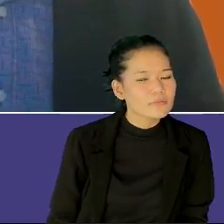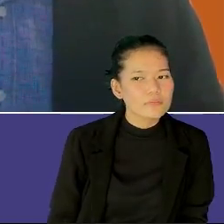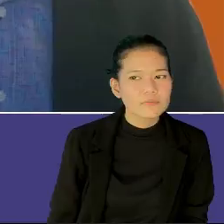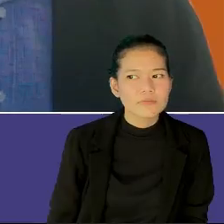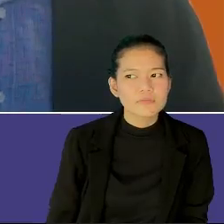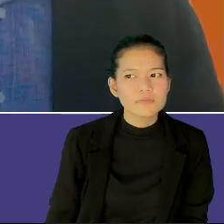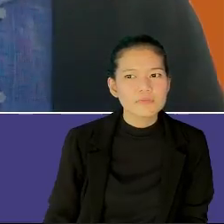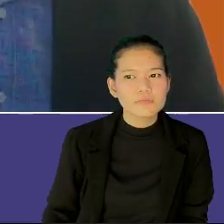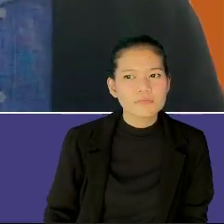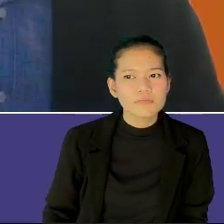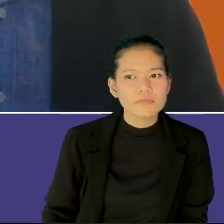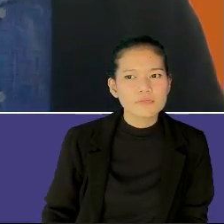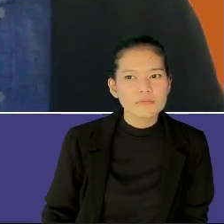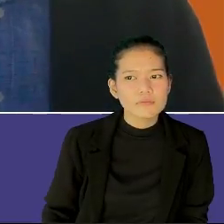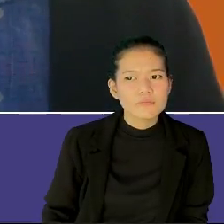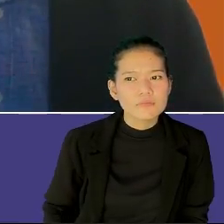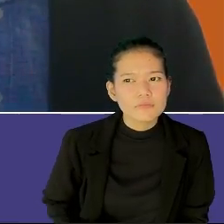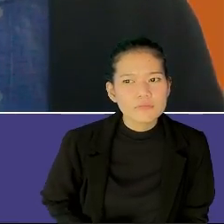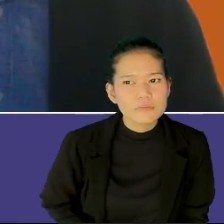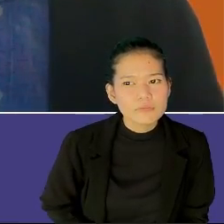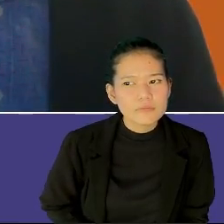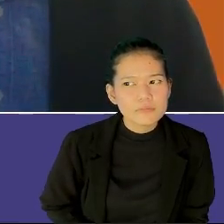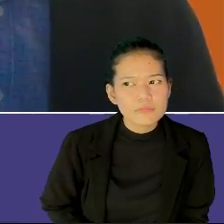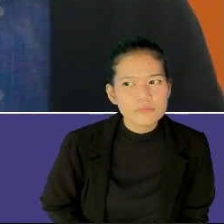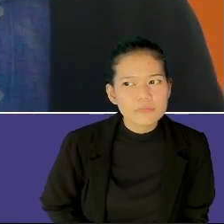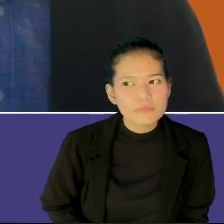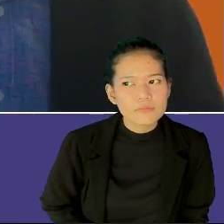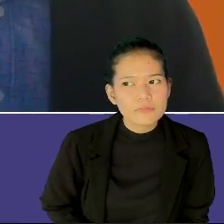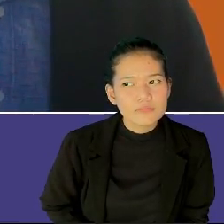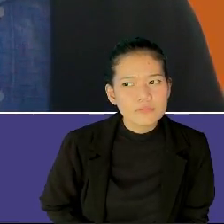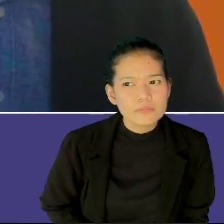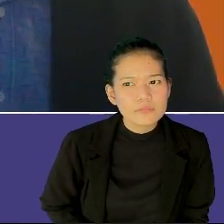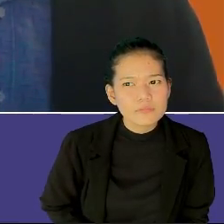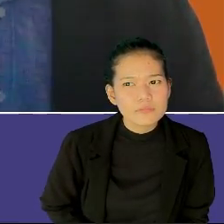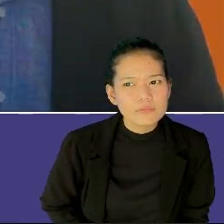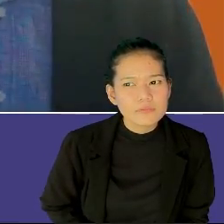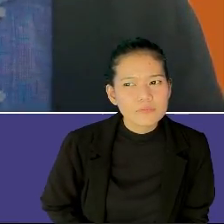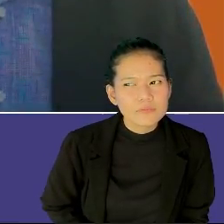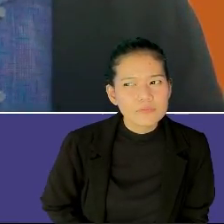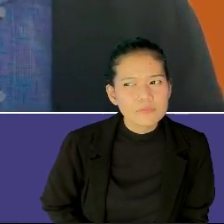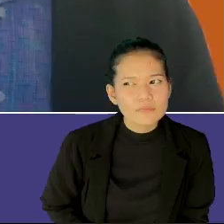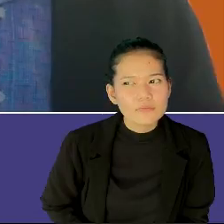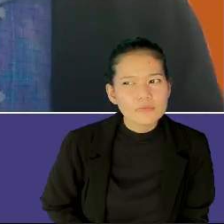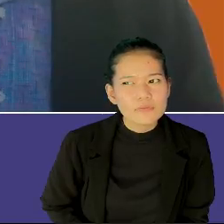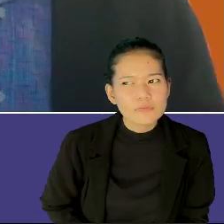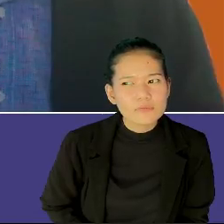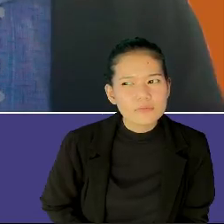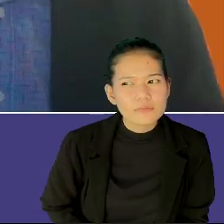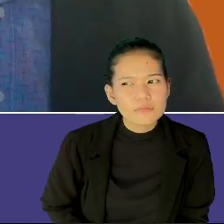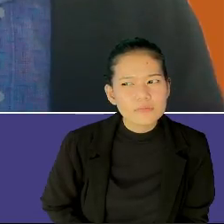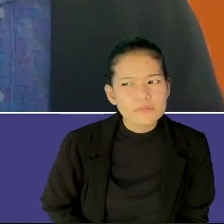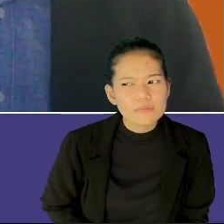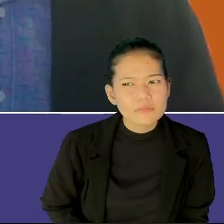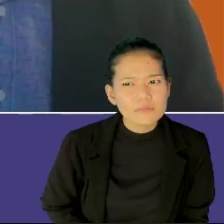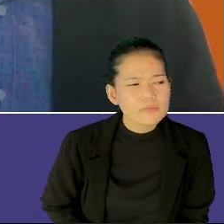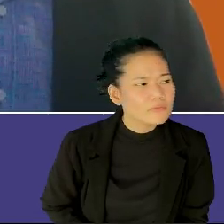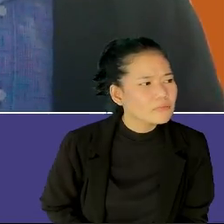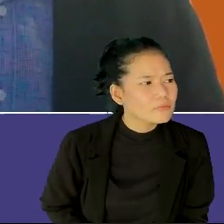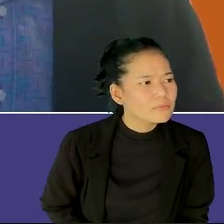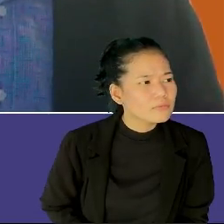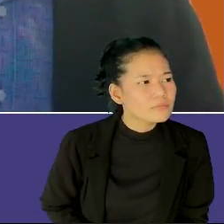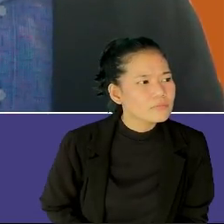is another group such as this, and other vulnerable groups. I think this request has been made to the President,